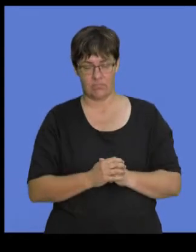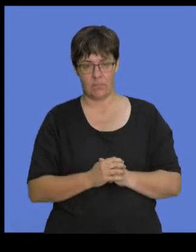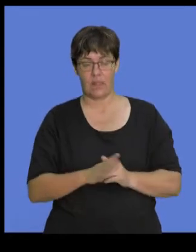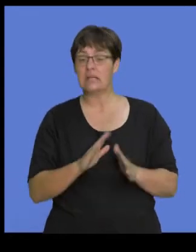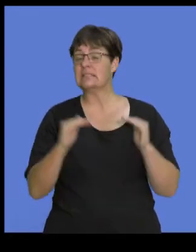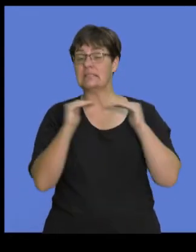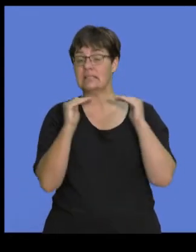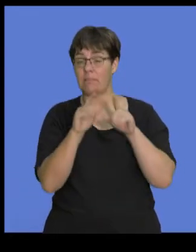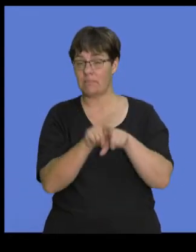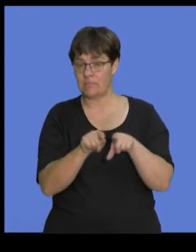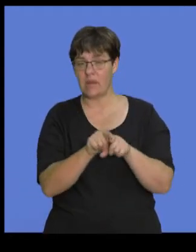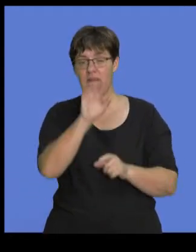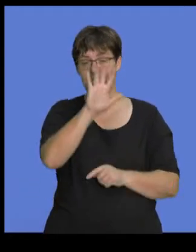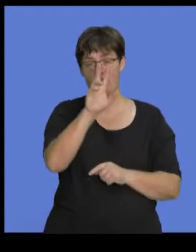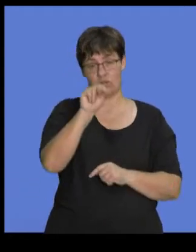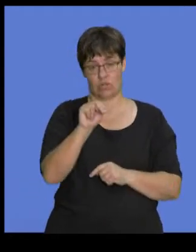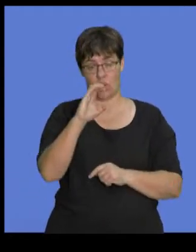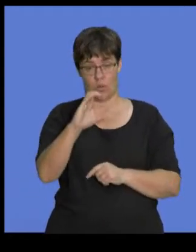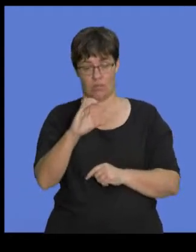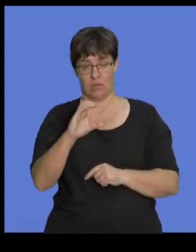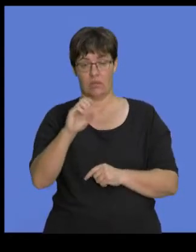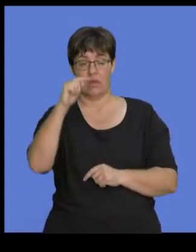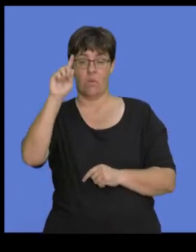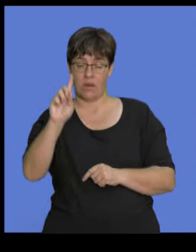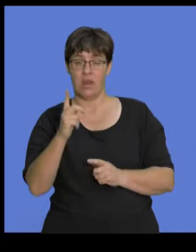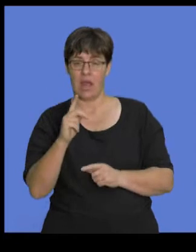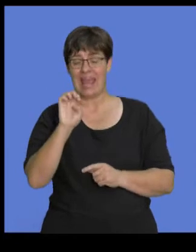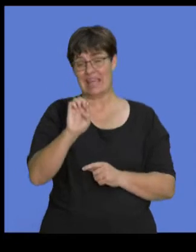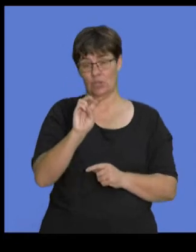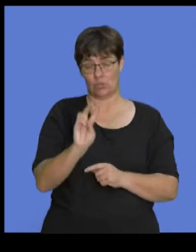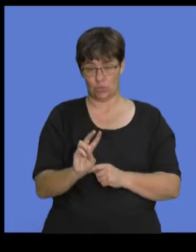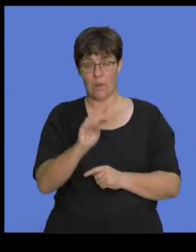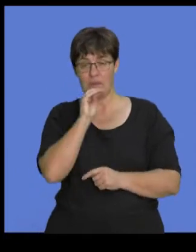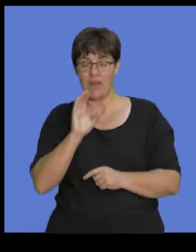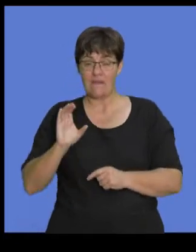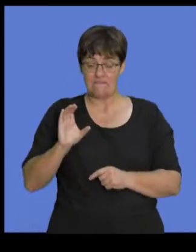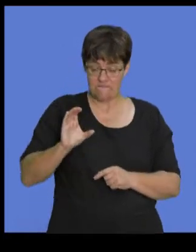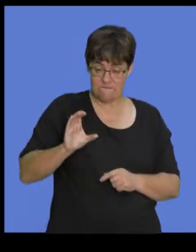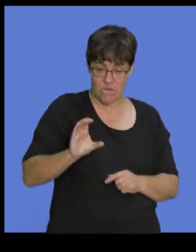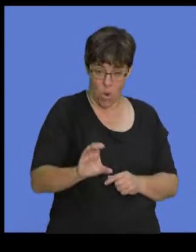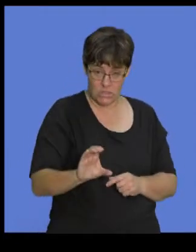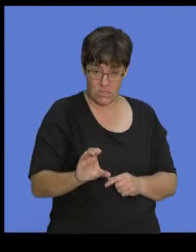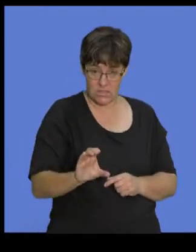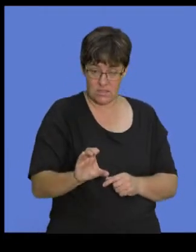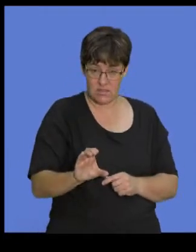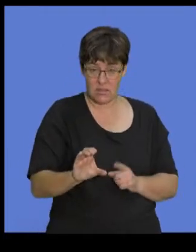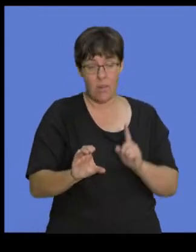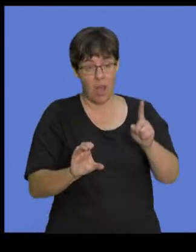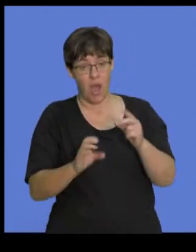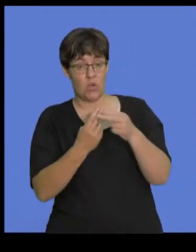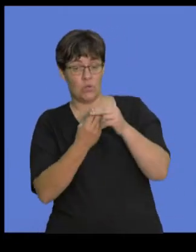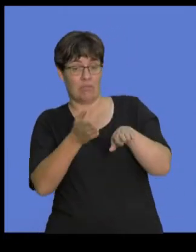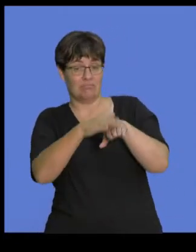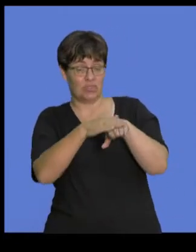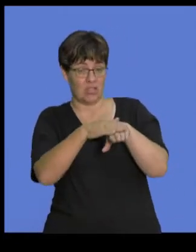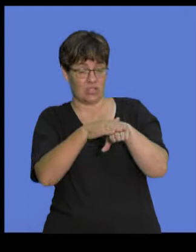Now, equivalently, 5 newtons per coulomb at E2 would suggest that the force experienced by the